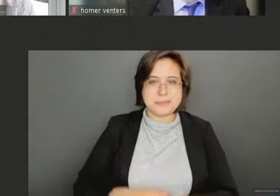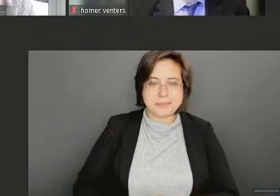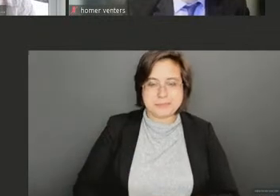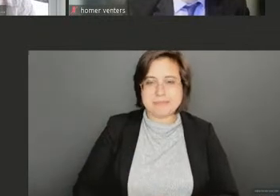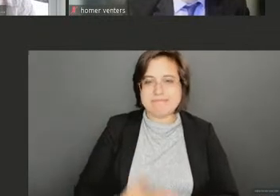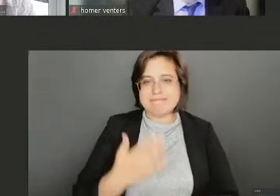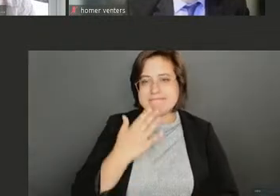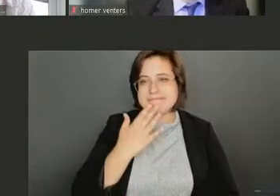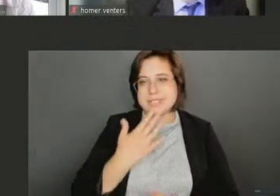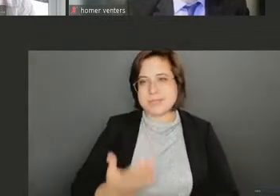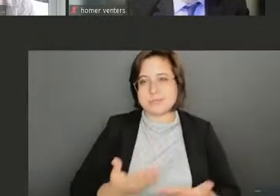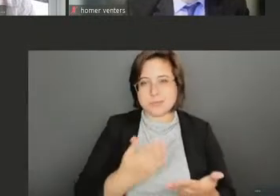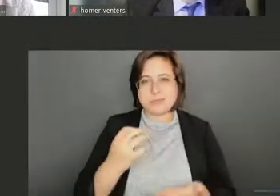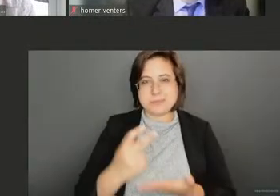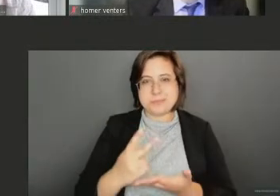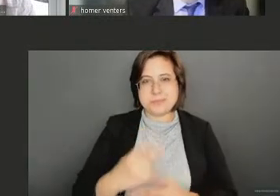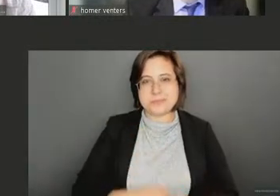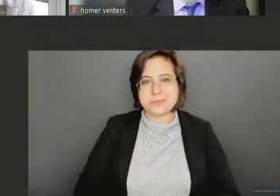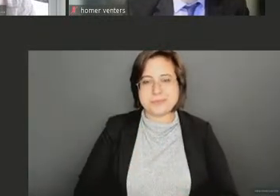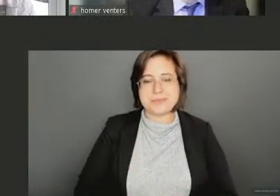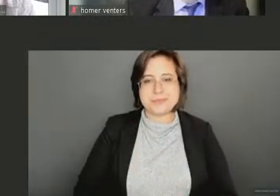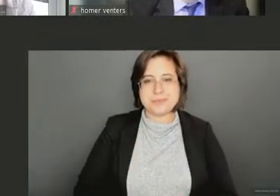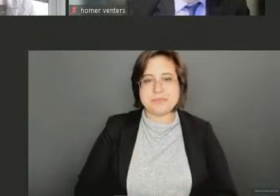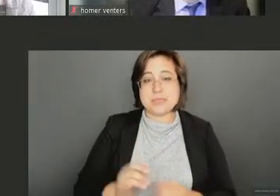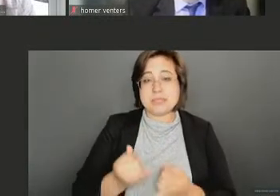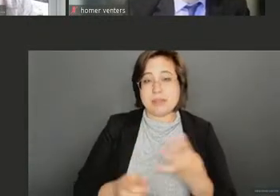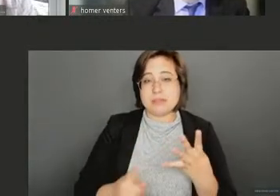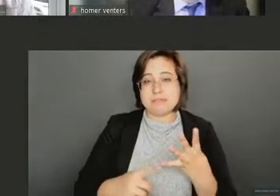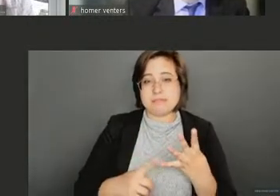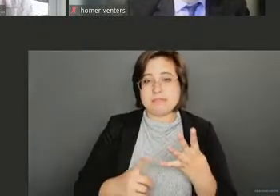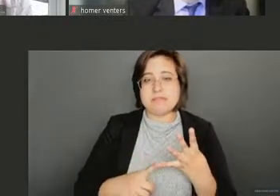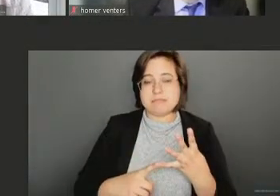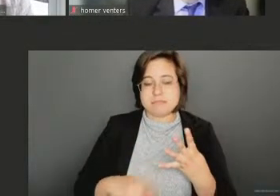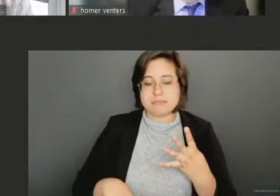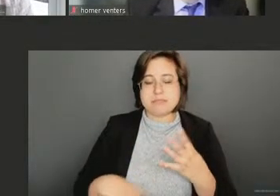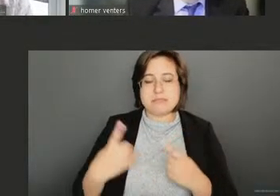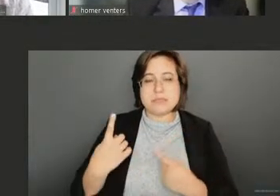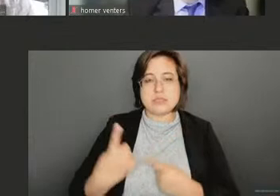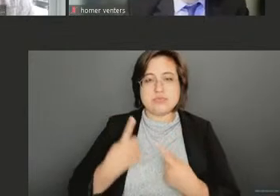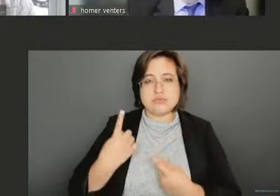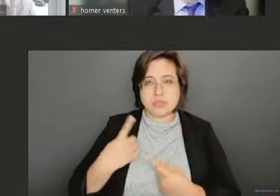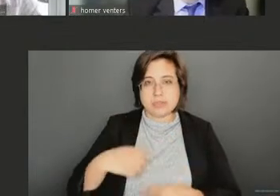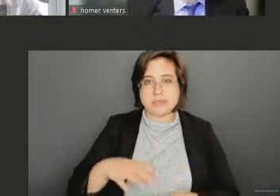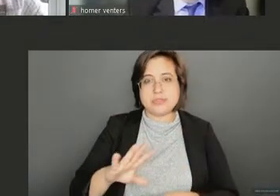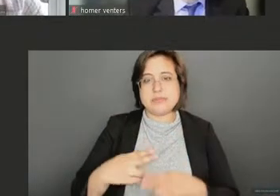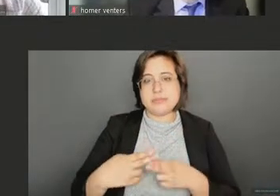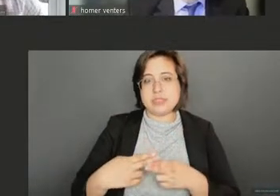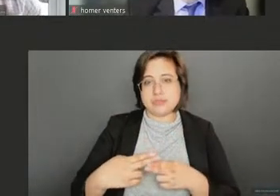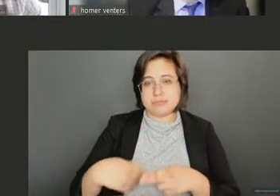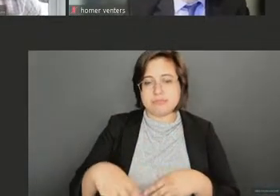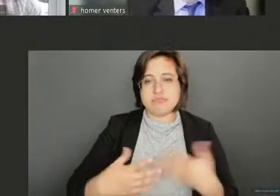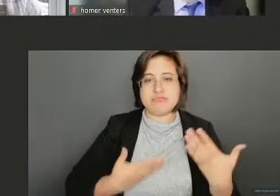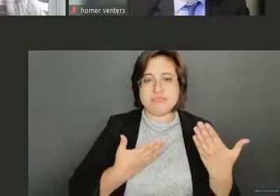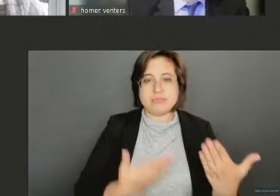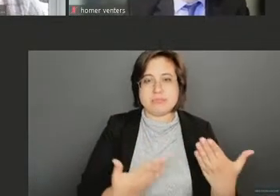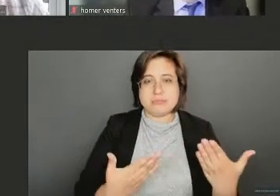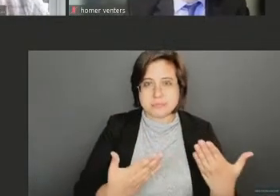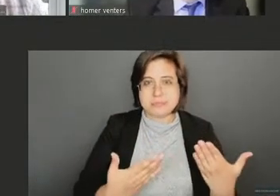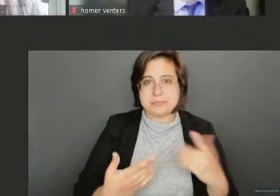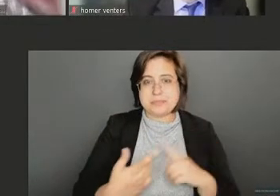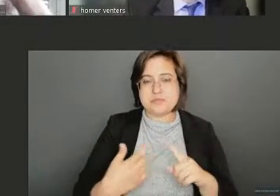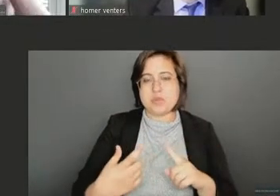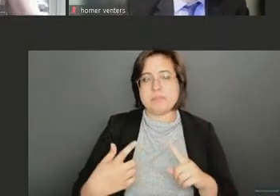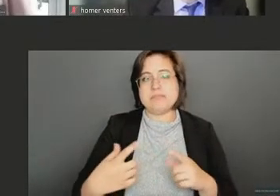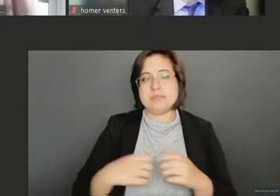motion carries. And lastly, let us take up the consideration of the interim recommendations brought forward by the